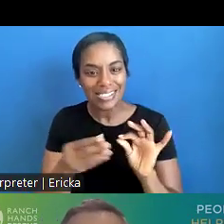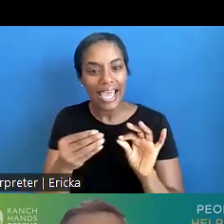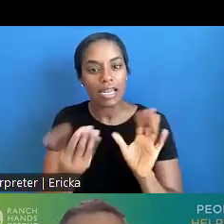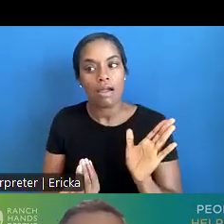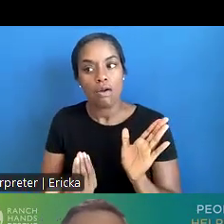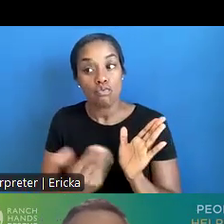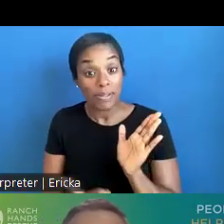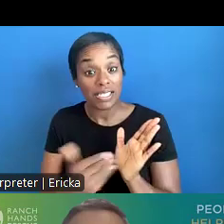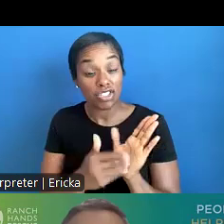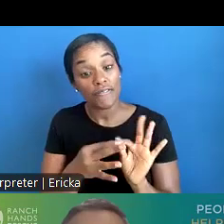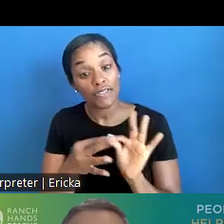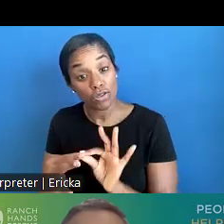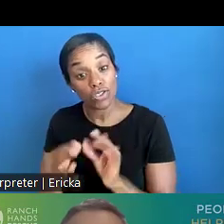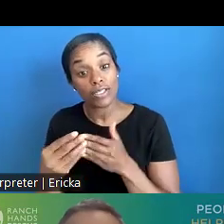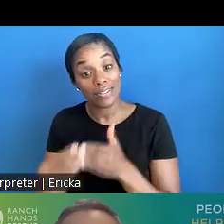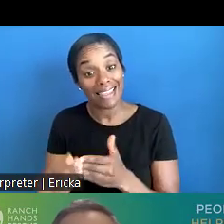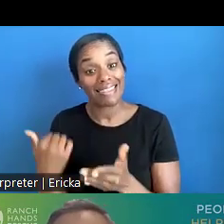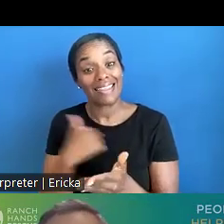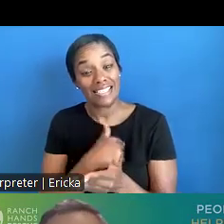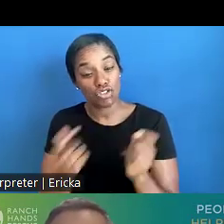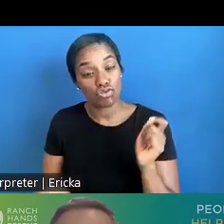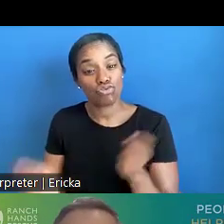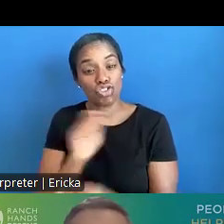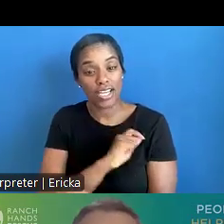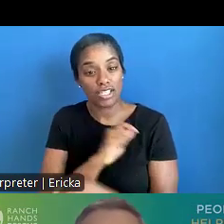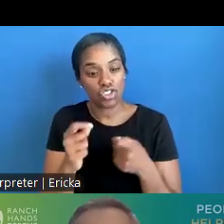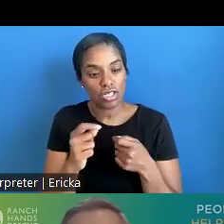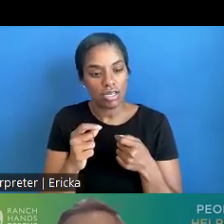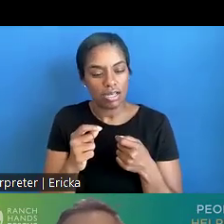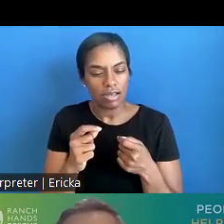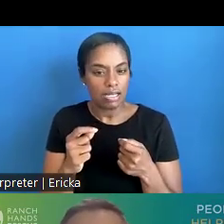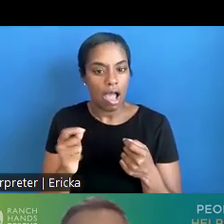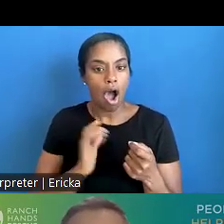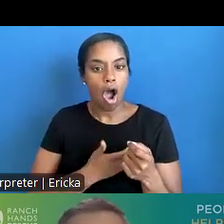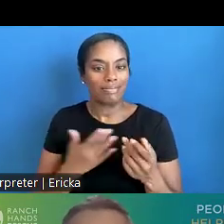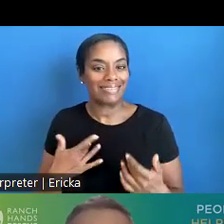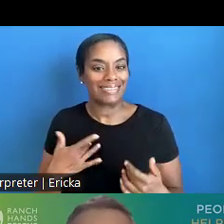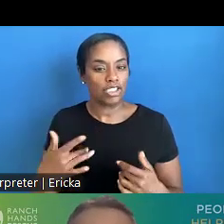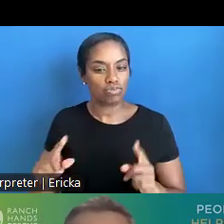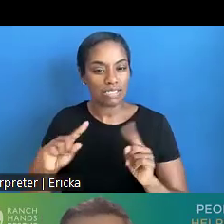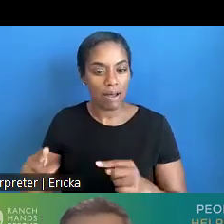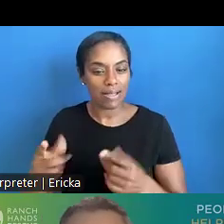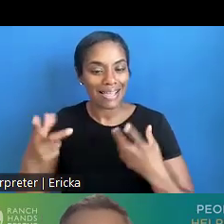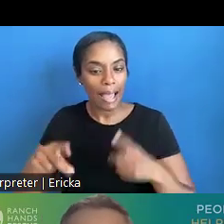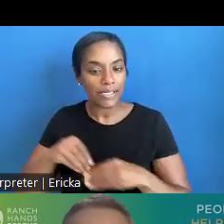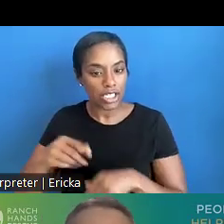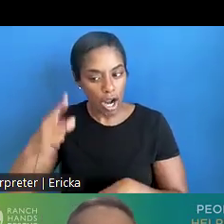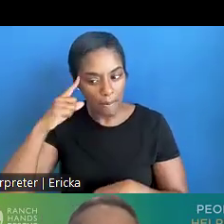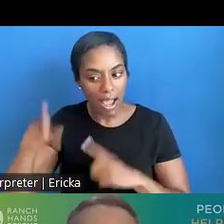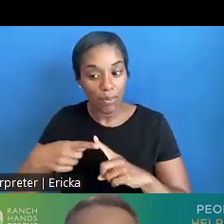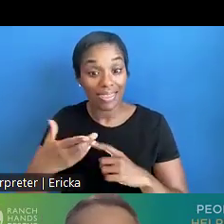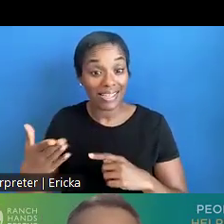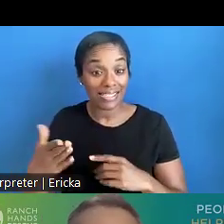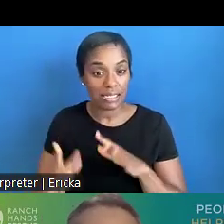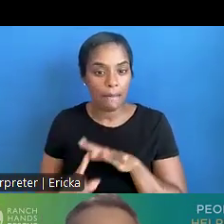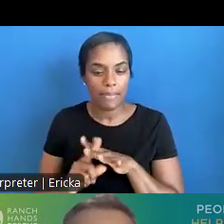leads us to changing the direction and the go-to response that happens in our mind when things come up,